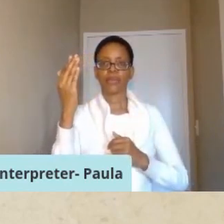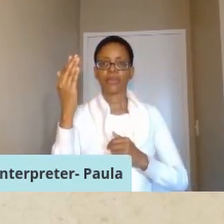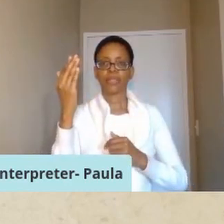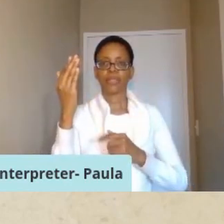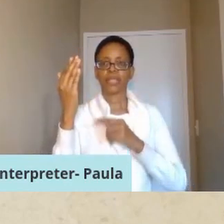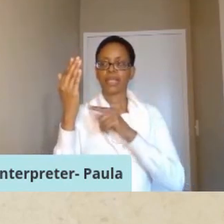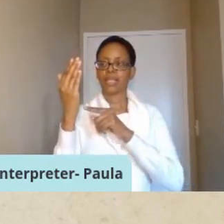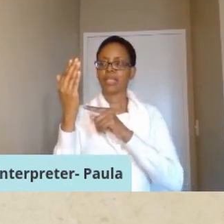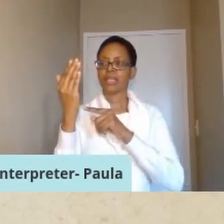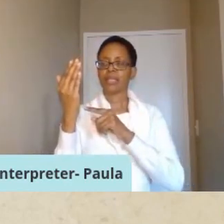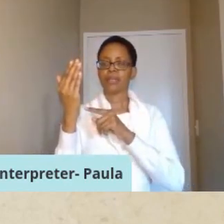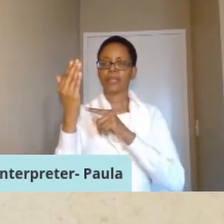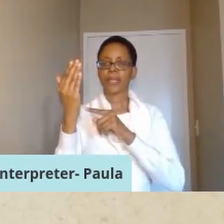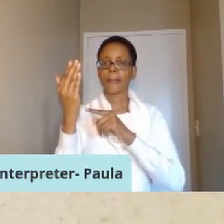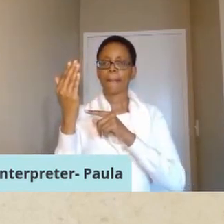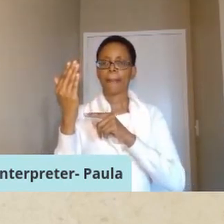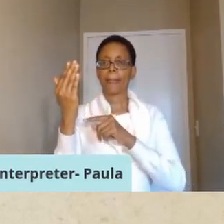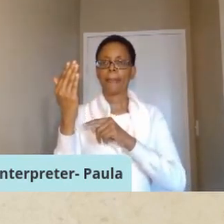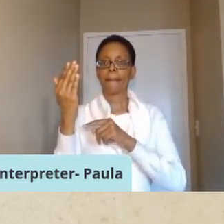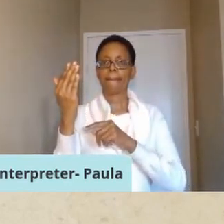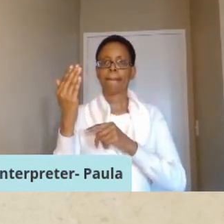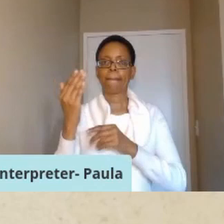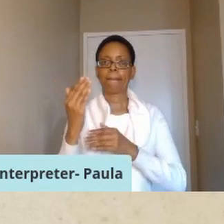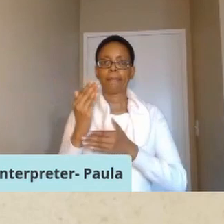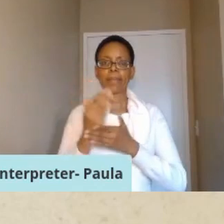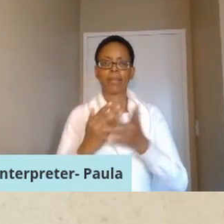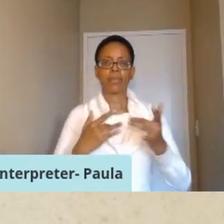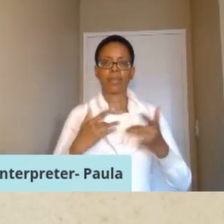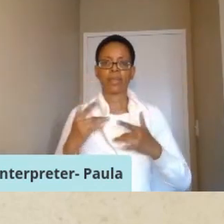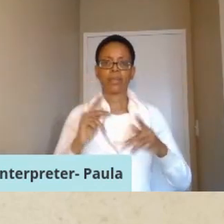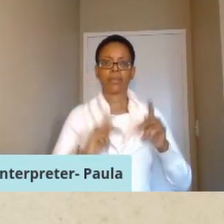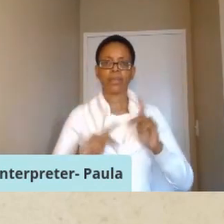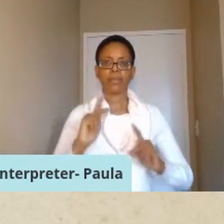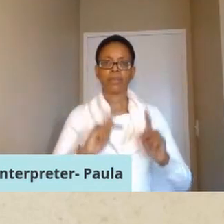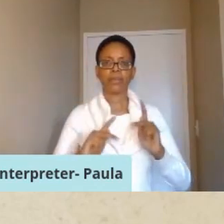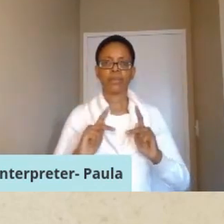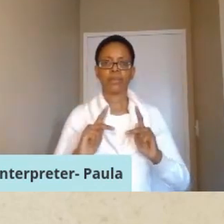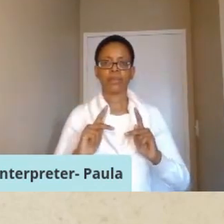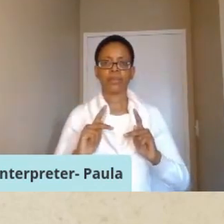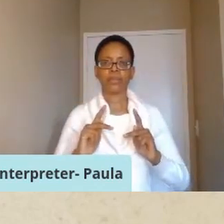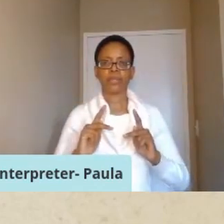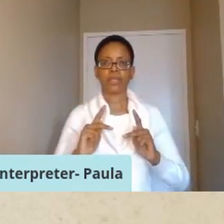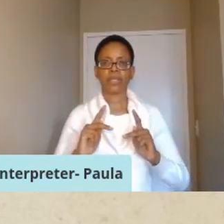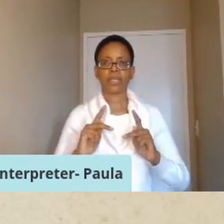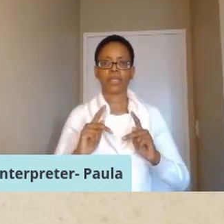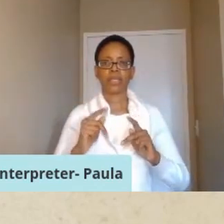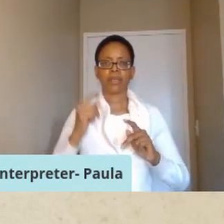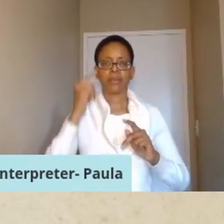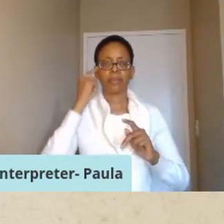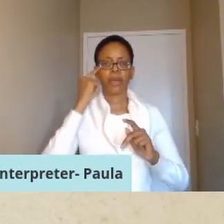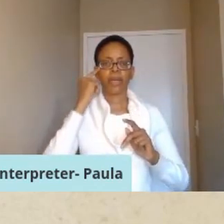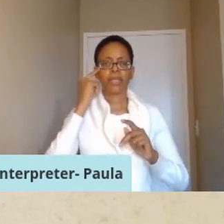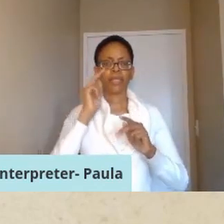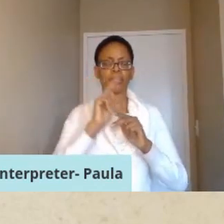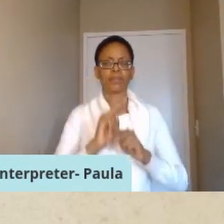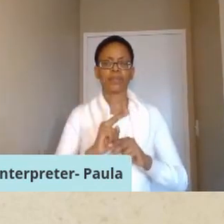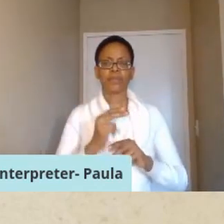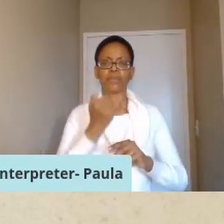active intellect. So some sensitive people misuse their mind with an